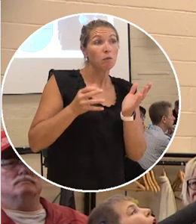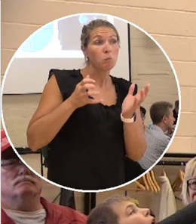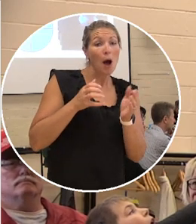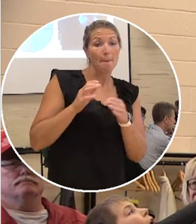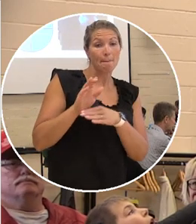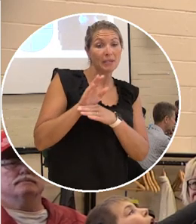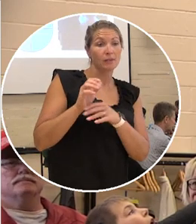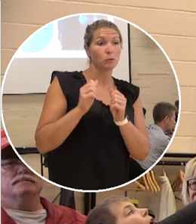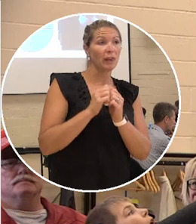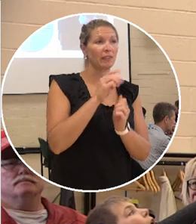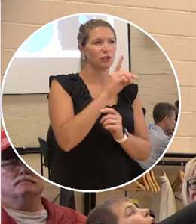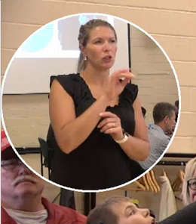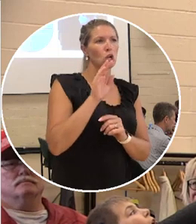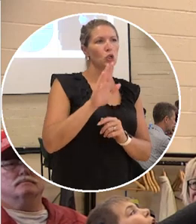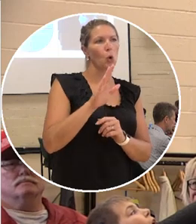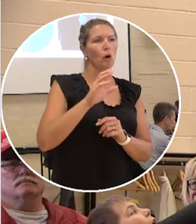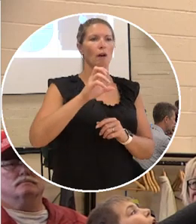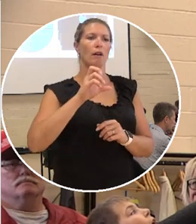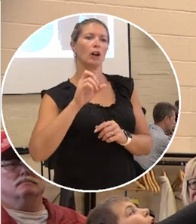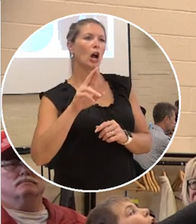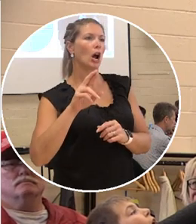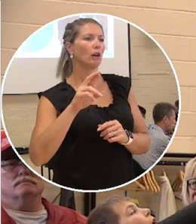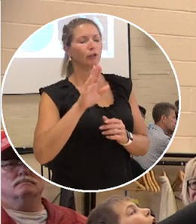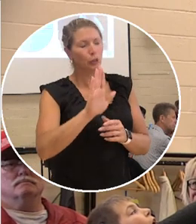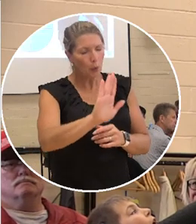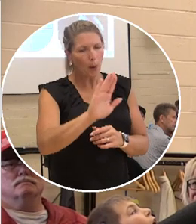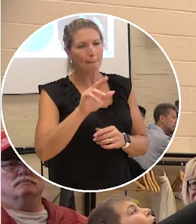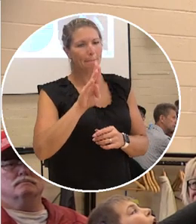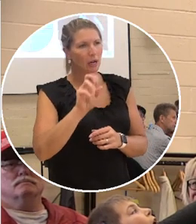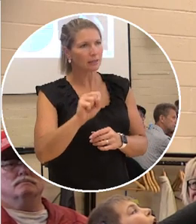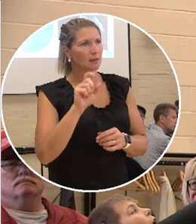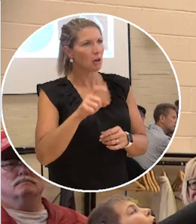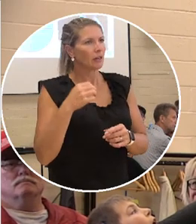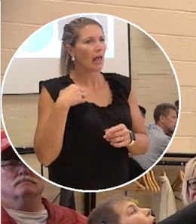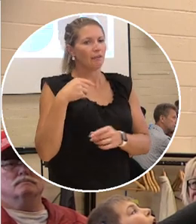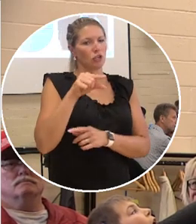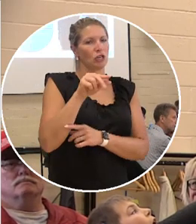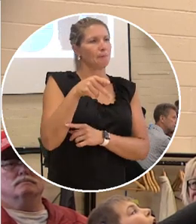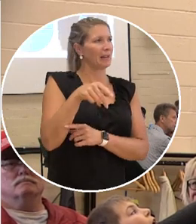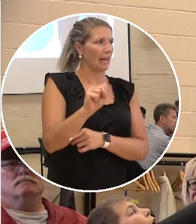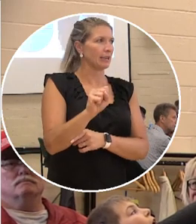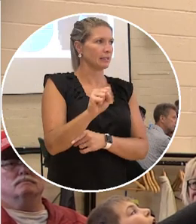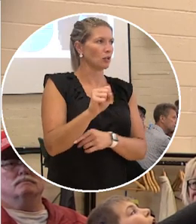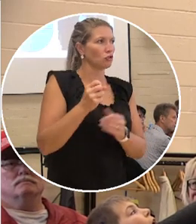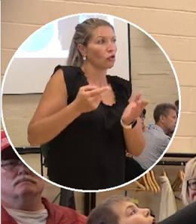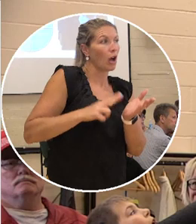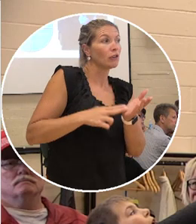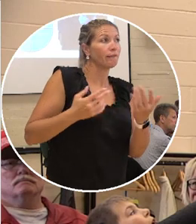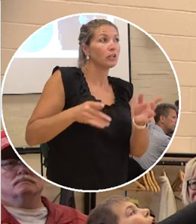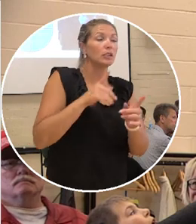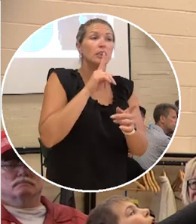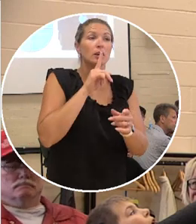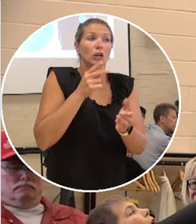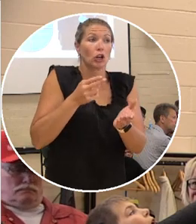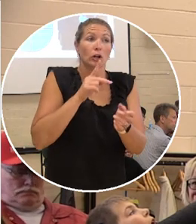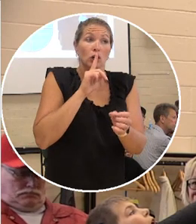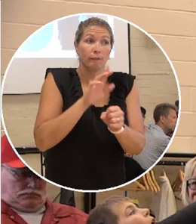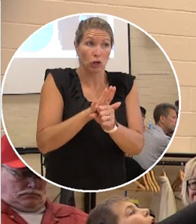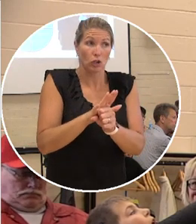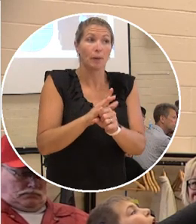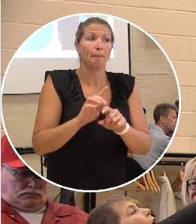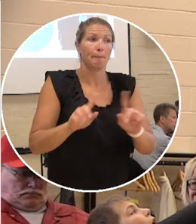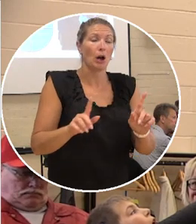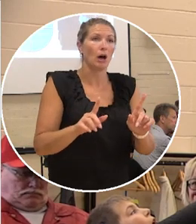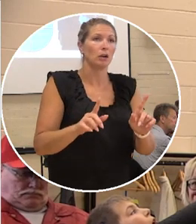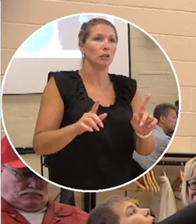the district, your vehicle has to be equipped with GPS and you have to allow it to connect to our system. Our intent, ultimate intent,